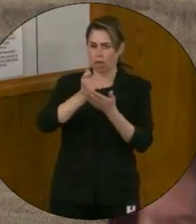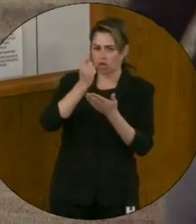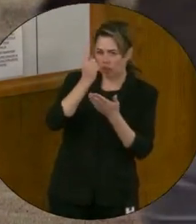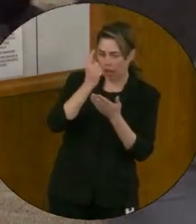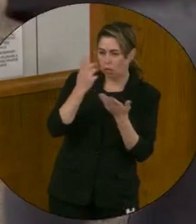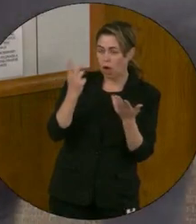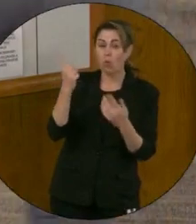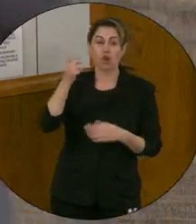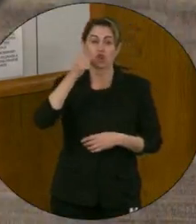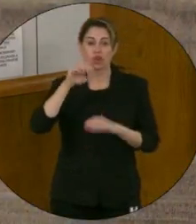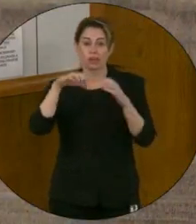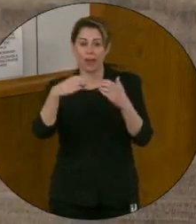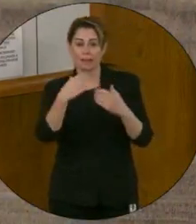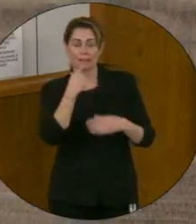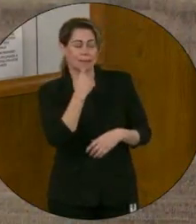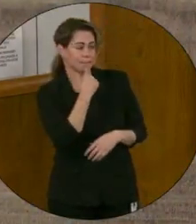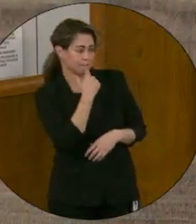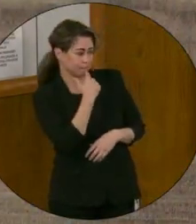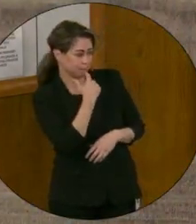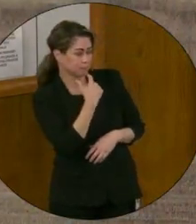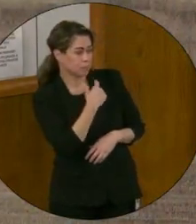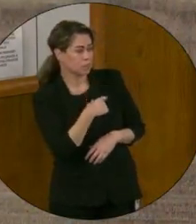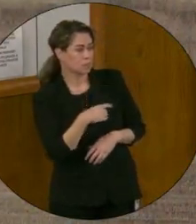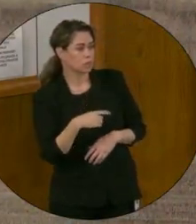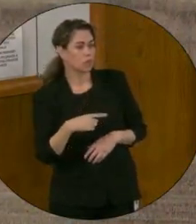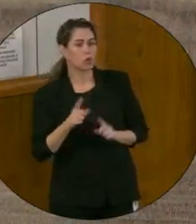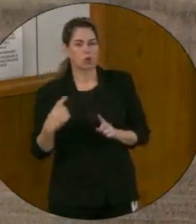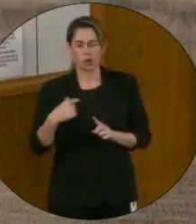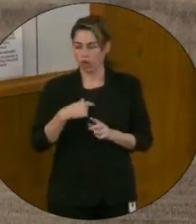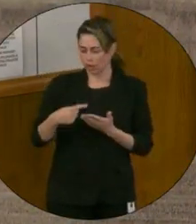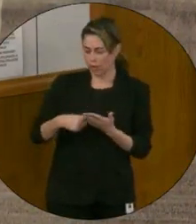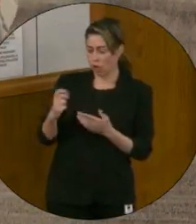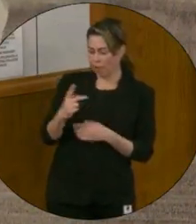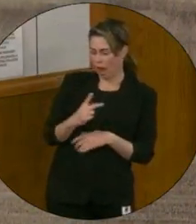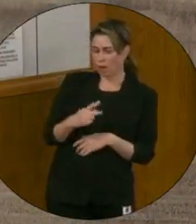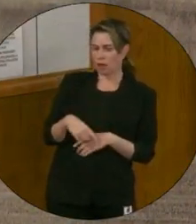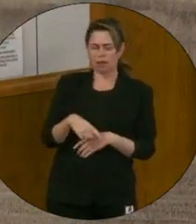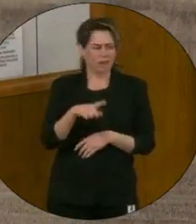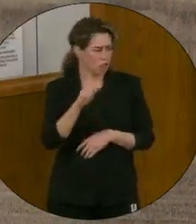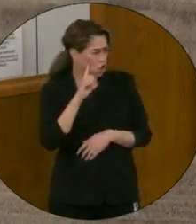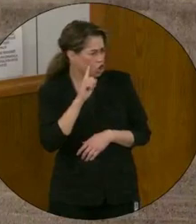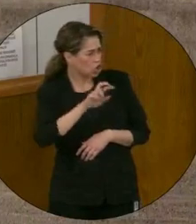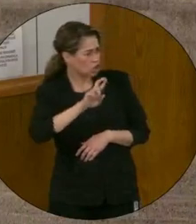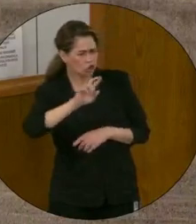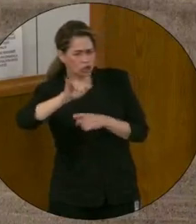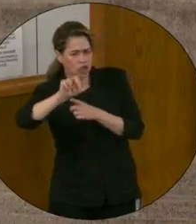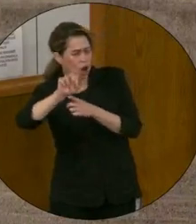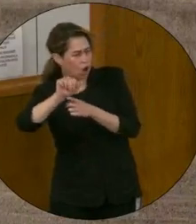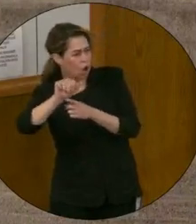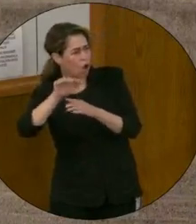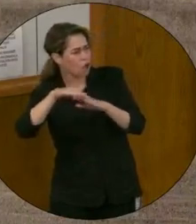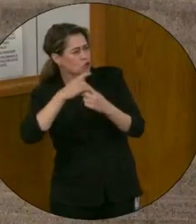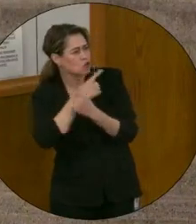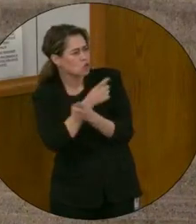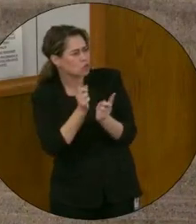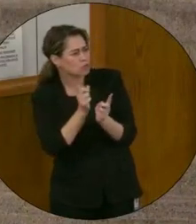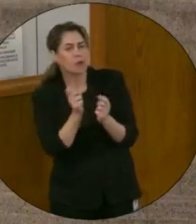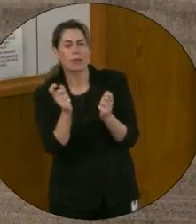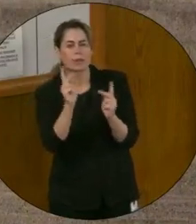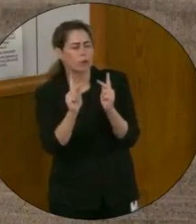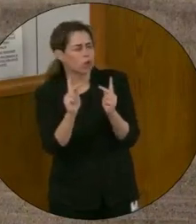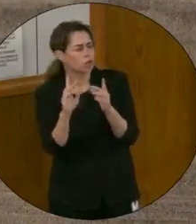in the class said that when we were talking about going back, they heard Dr. Jara on the news, and they heard a bunch of people